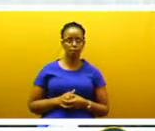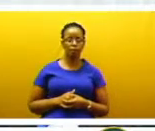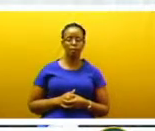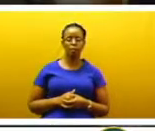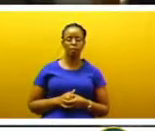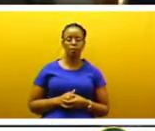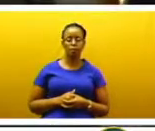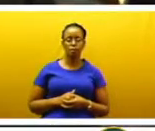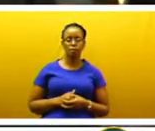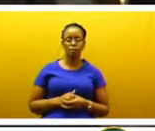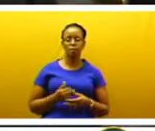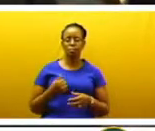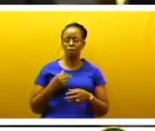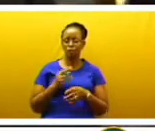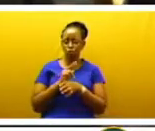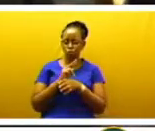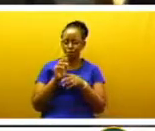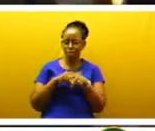as possible.